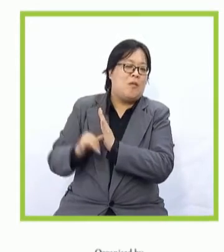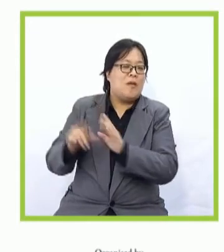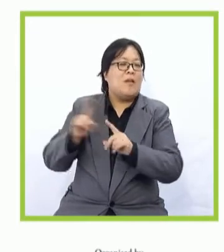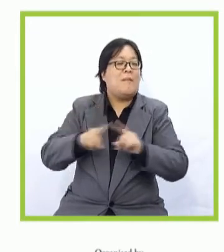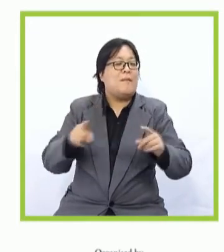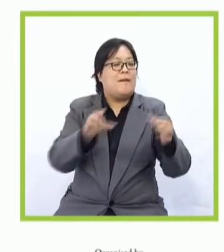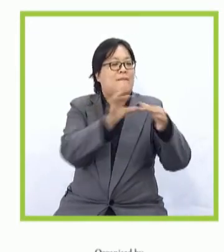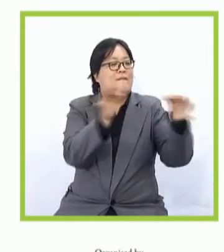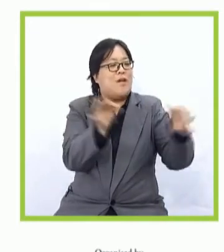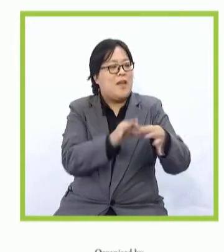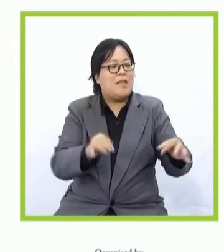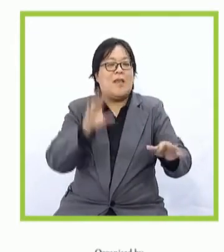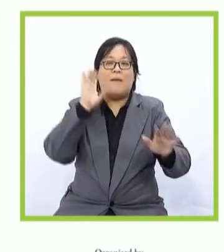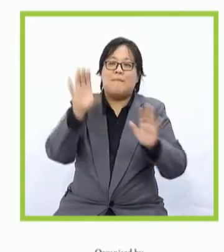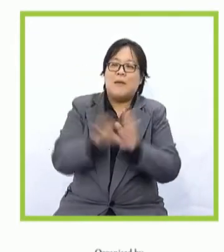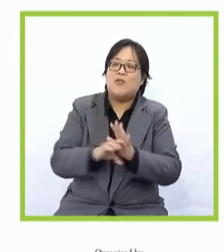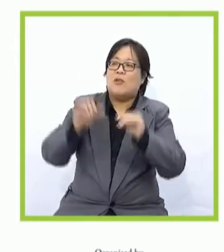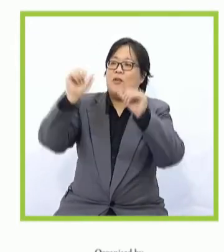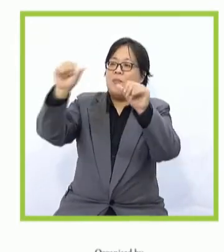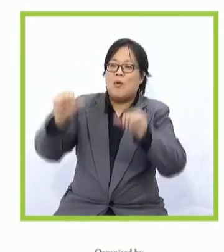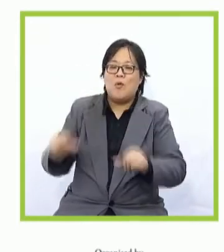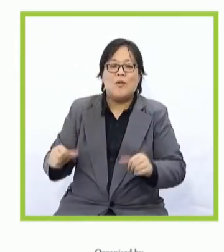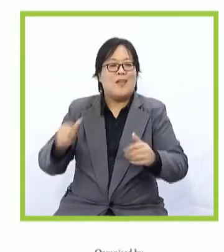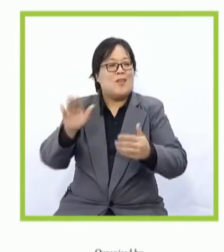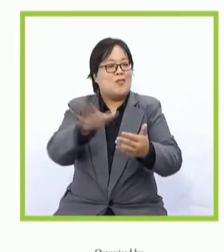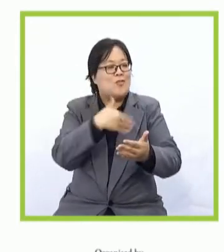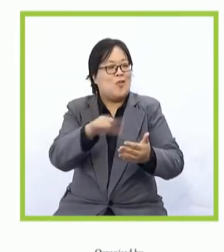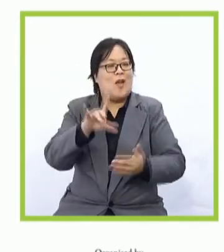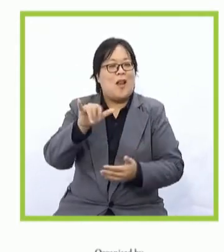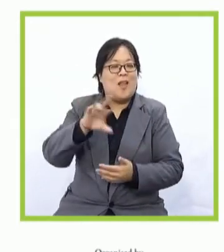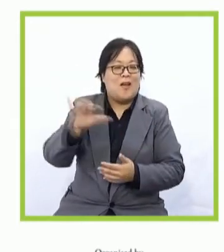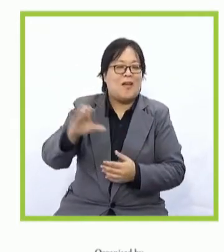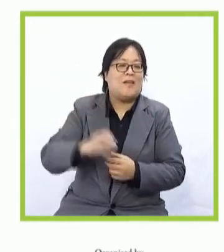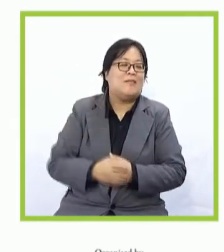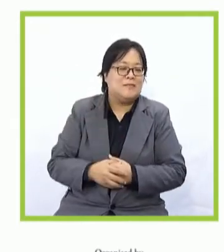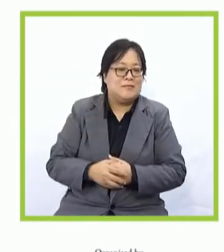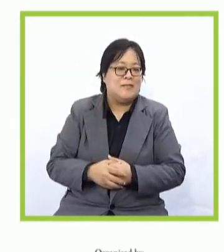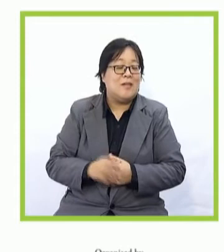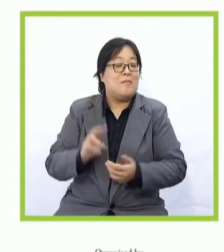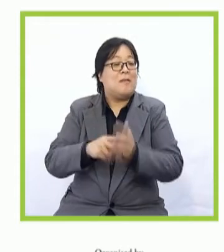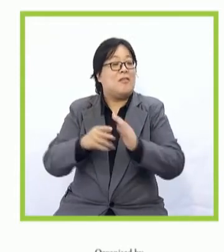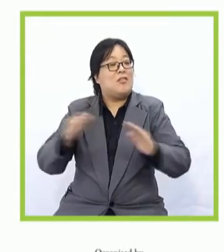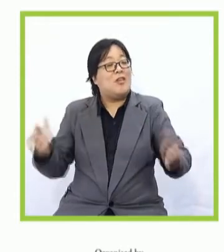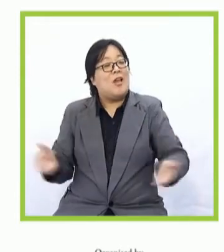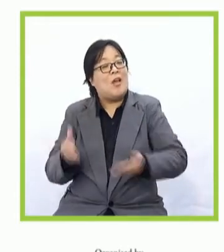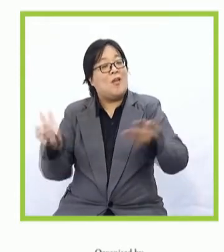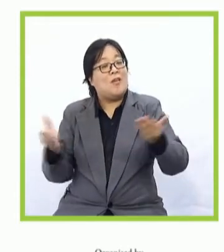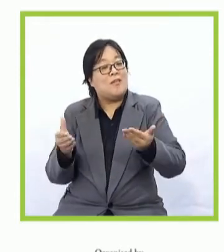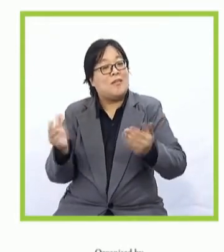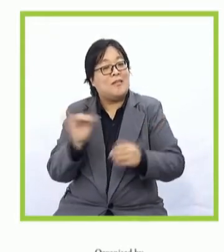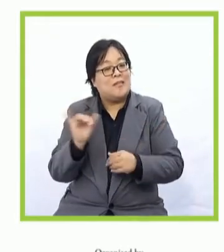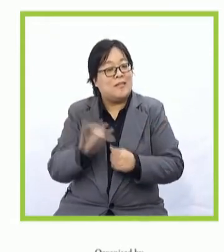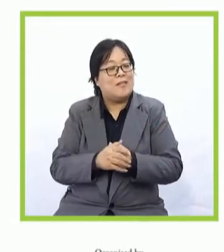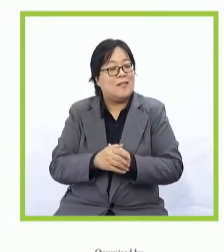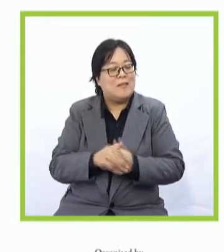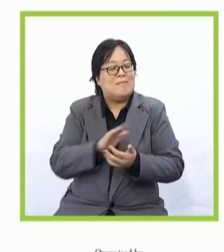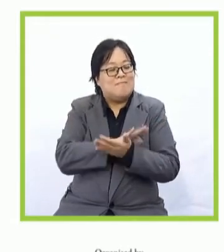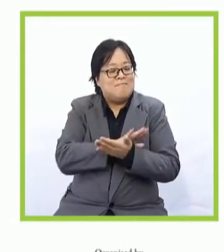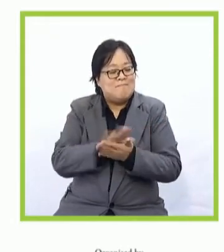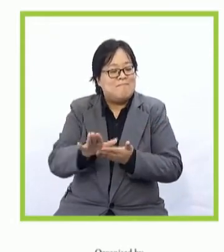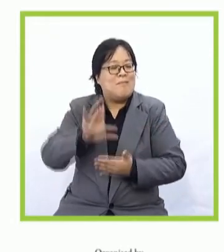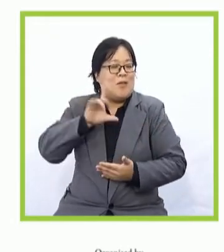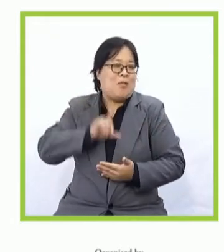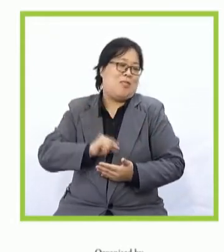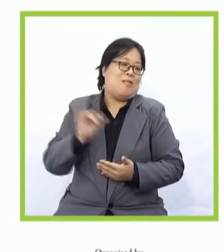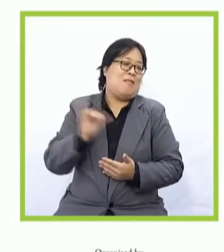phrase, what's the picture, what's the poster, what's the song lyric. It means courage, but it also means humility.